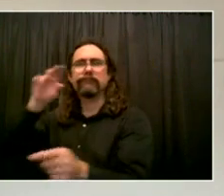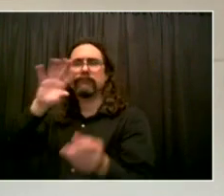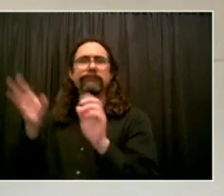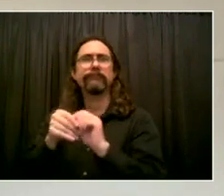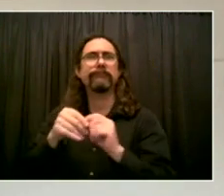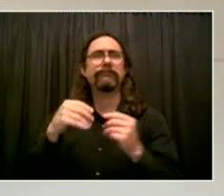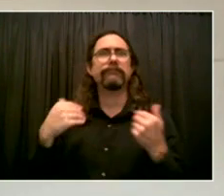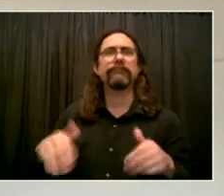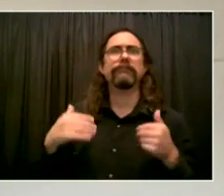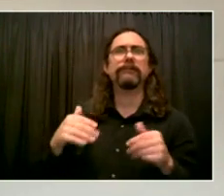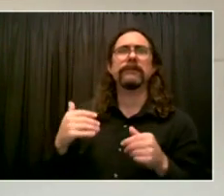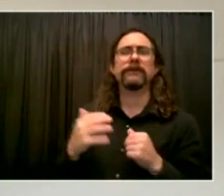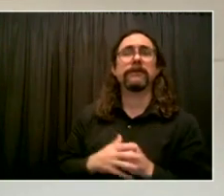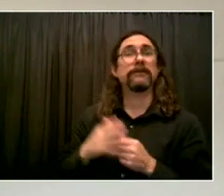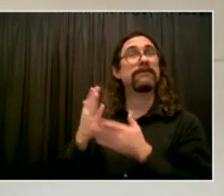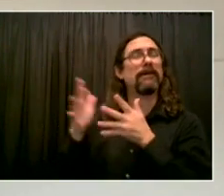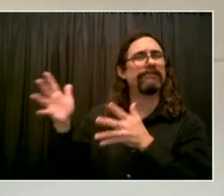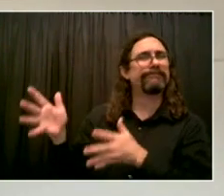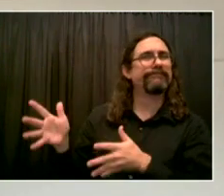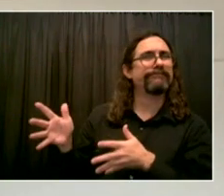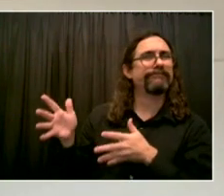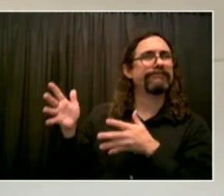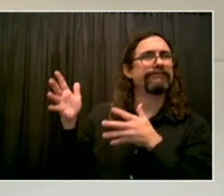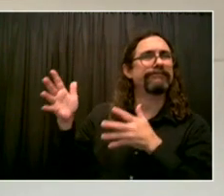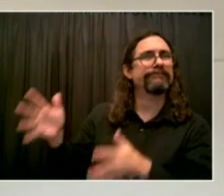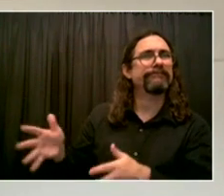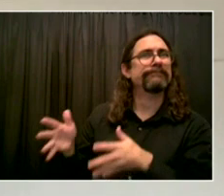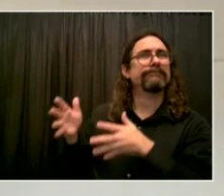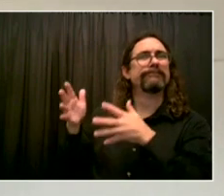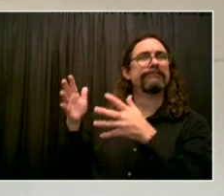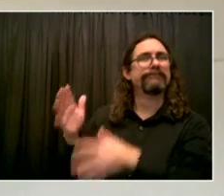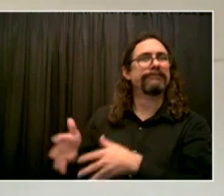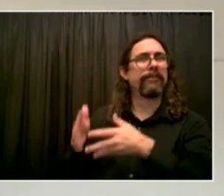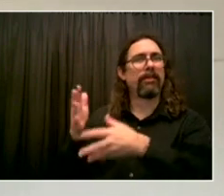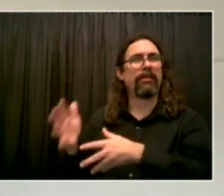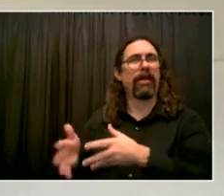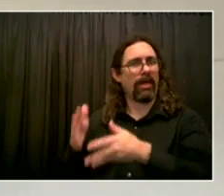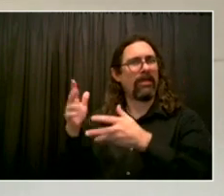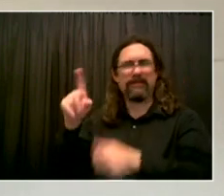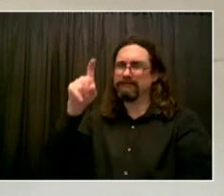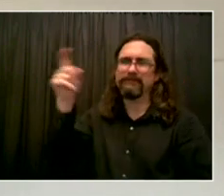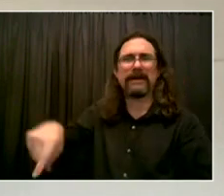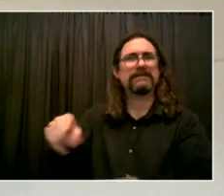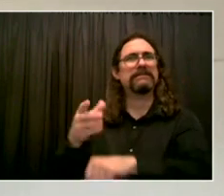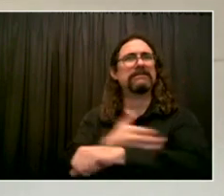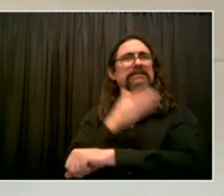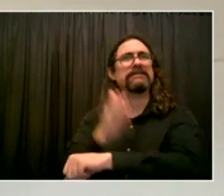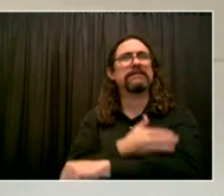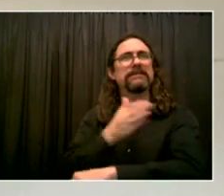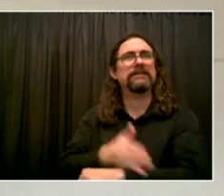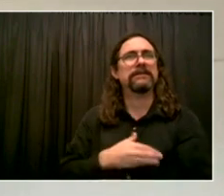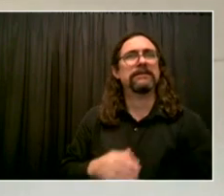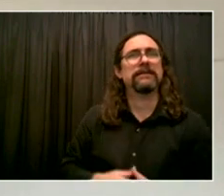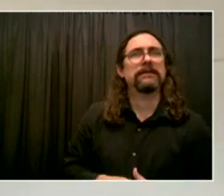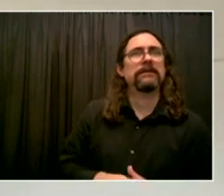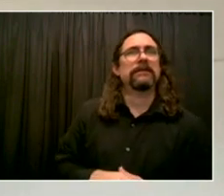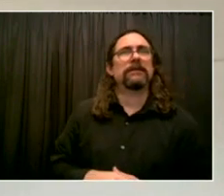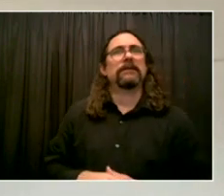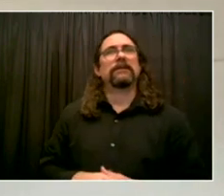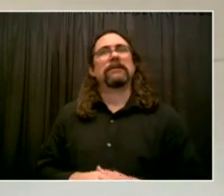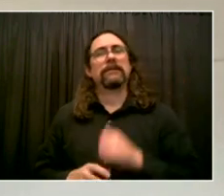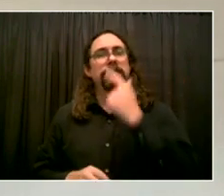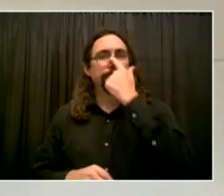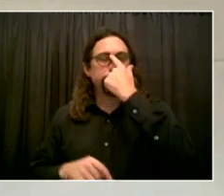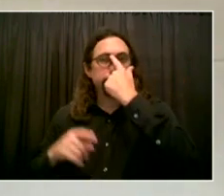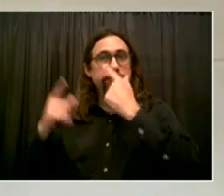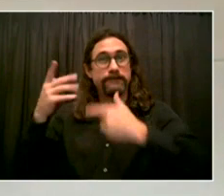to seemingly abandoned sheds and facade repairs. And these sheds are not just a matter of aesthetic